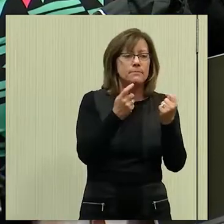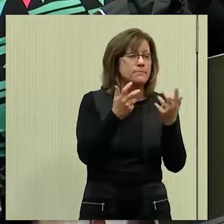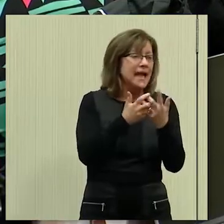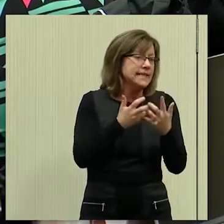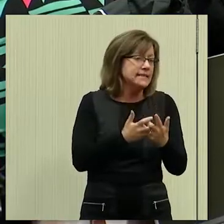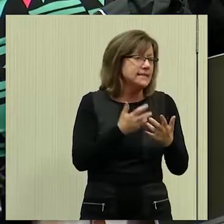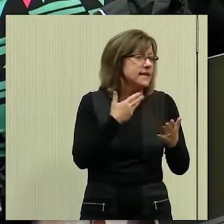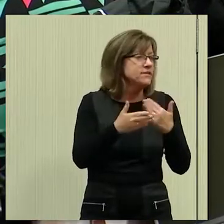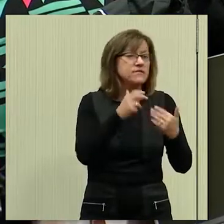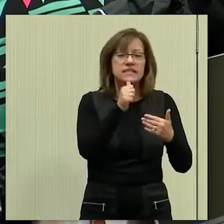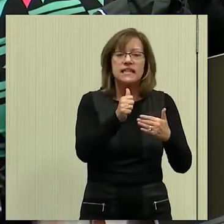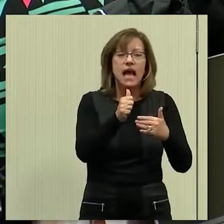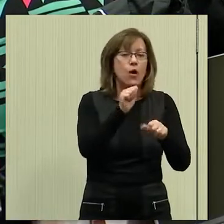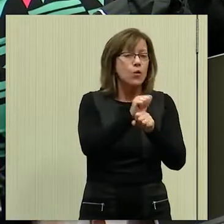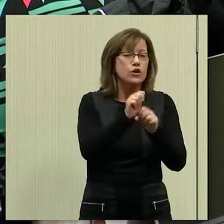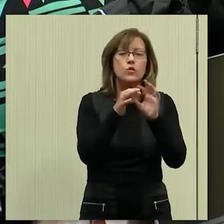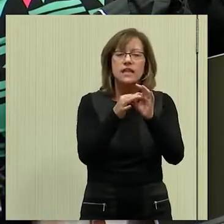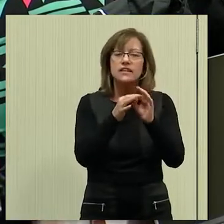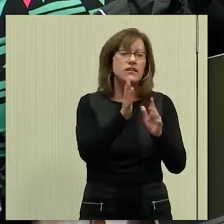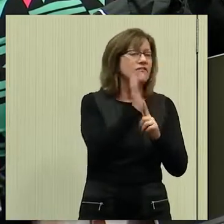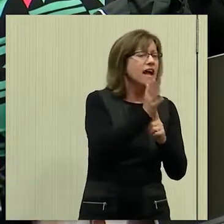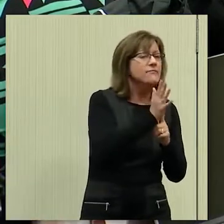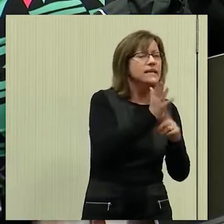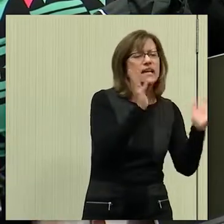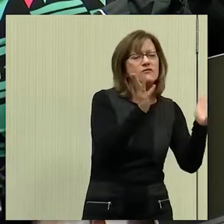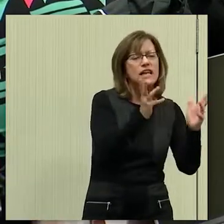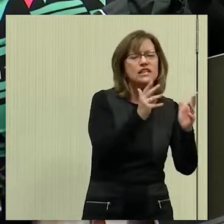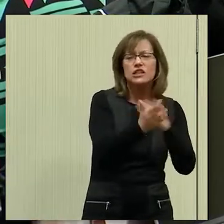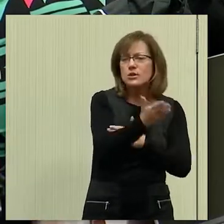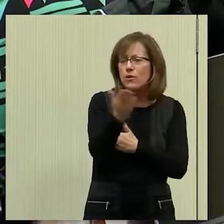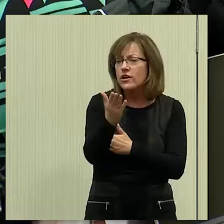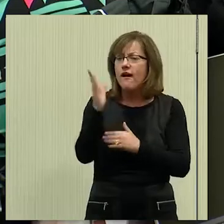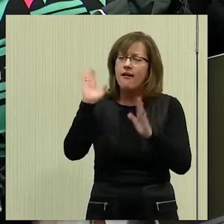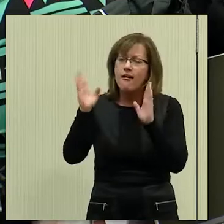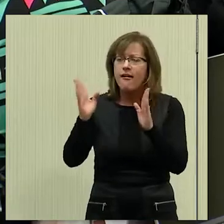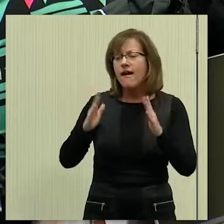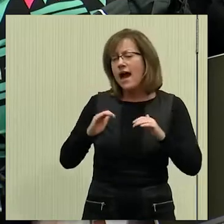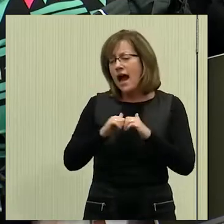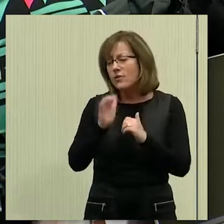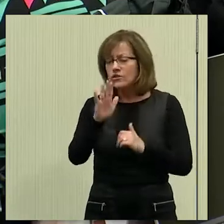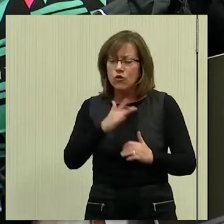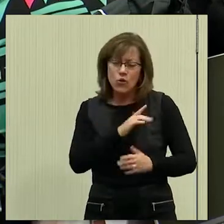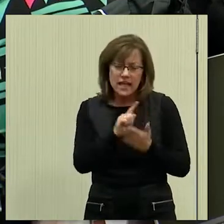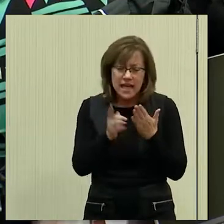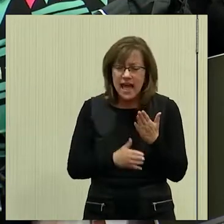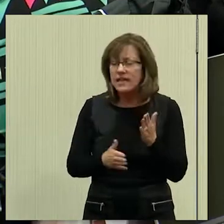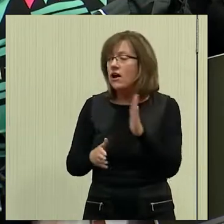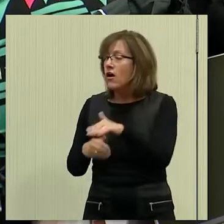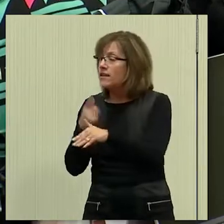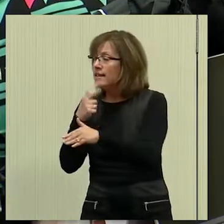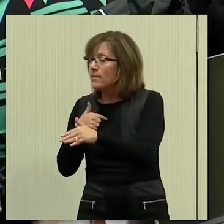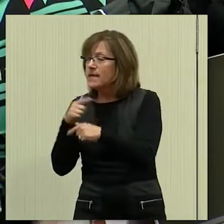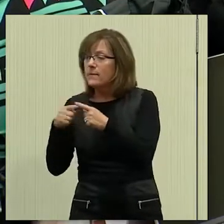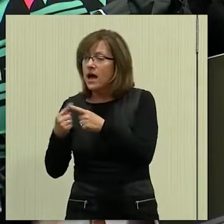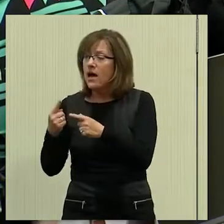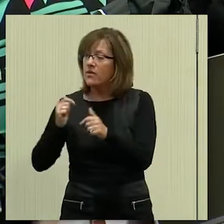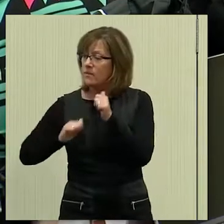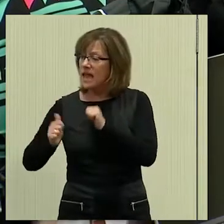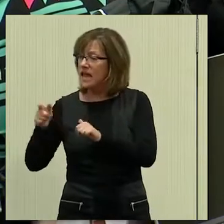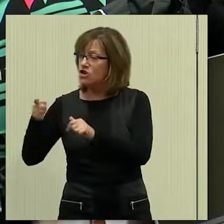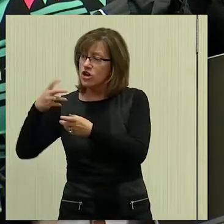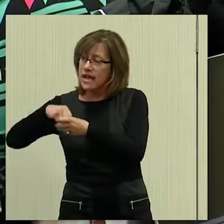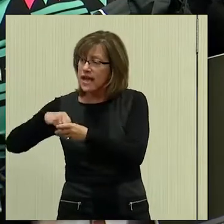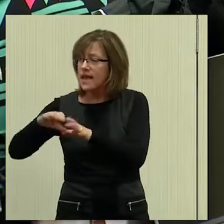5-minute conversation in the morning, oh, how was your weekend? Or, oh, tell me about this play that you're in. Or finding time